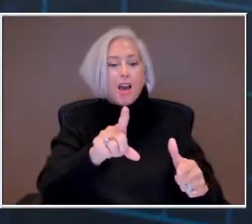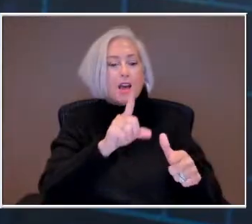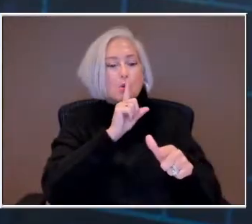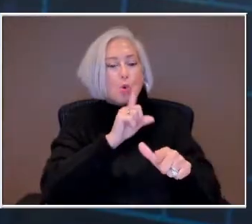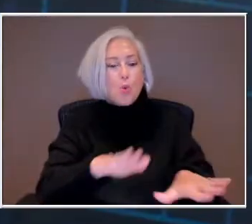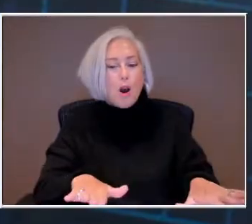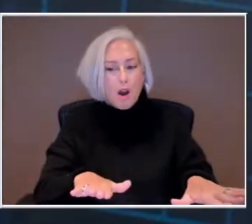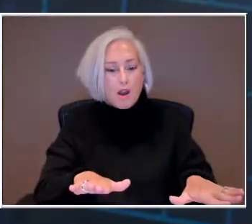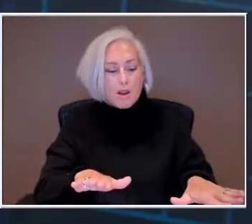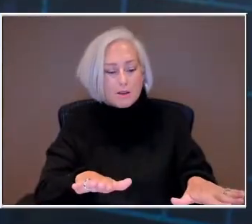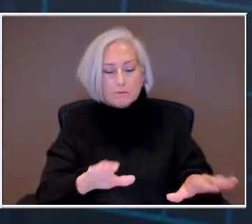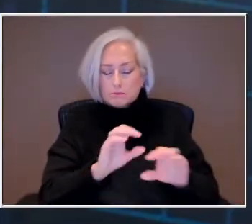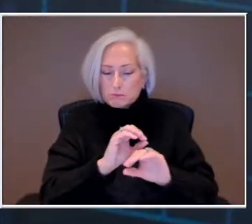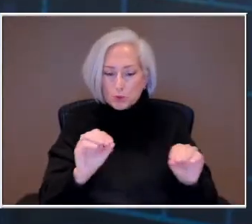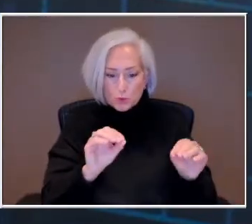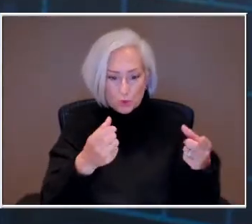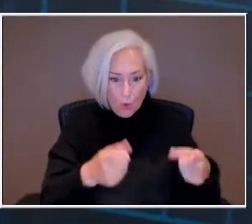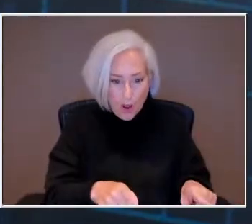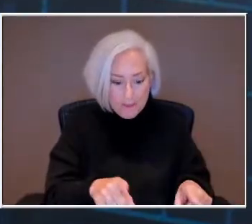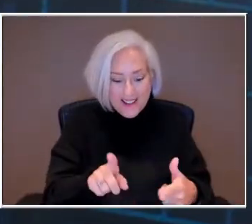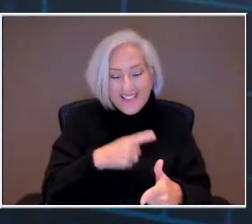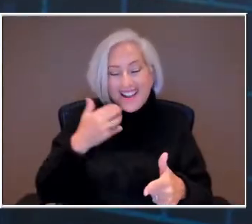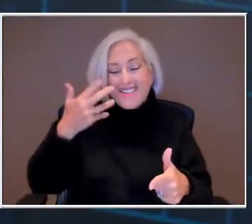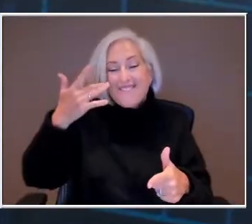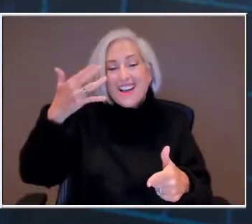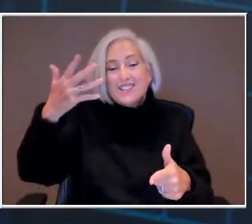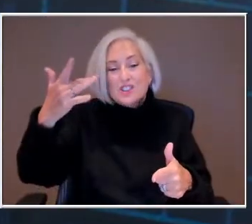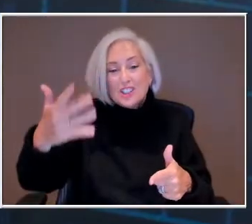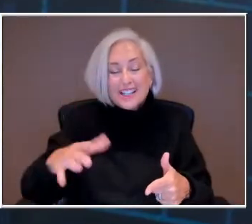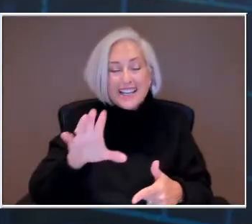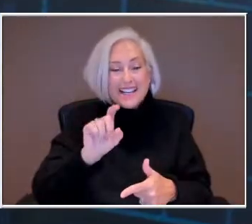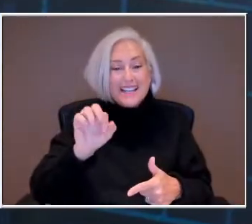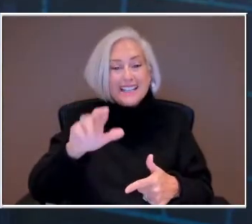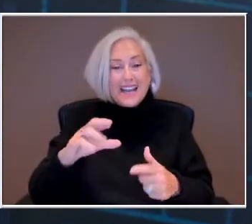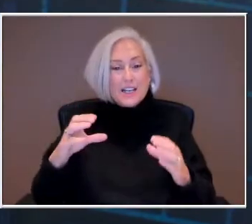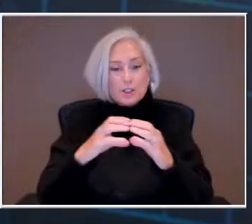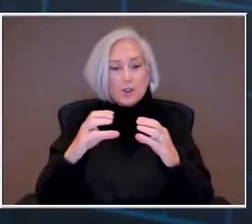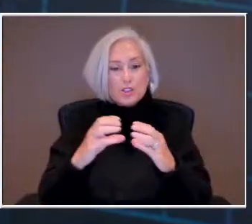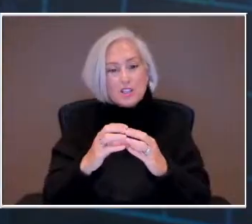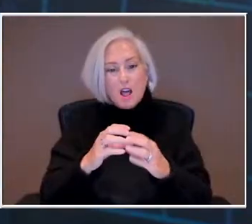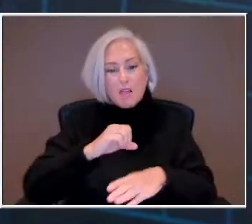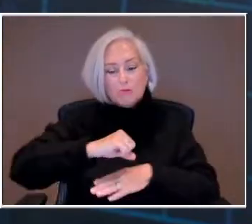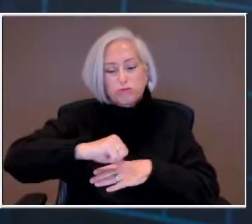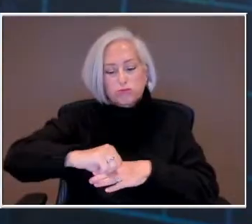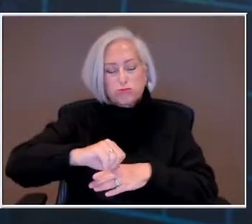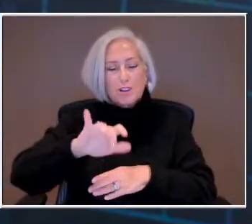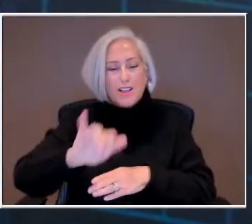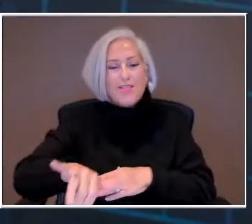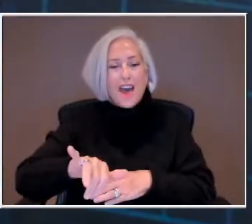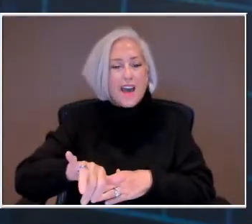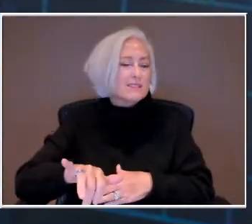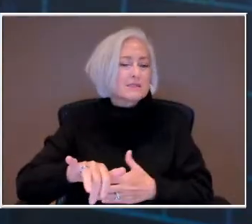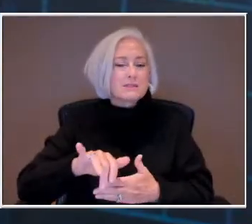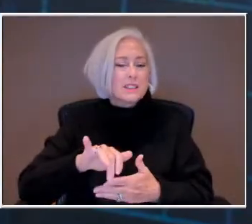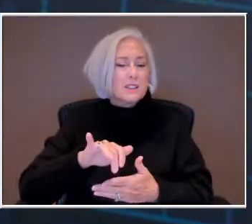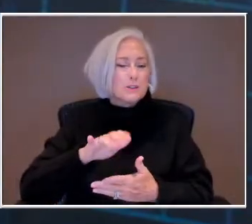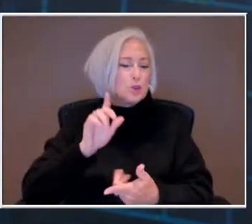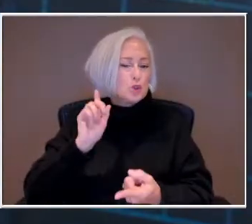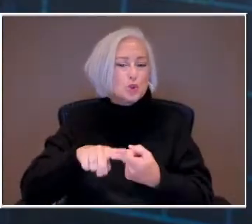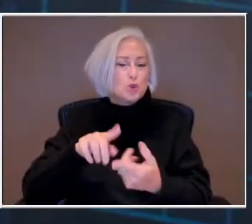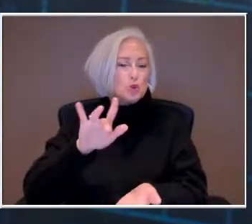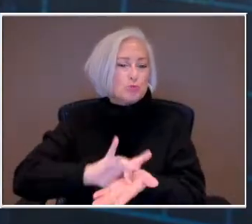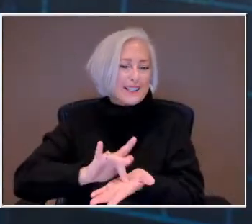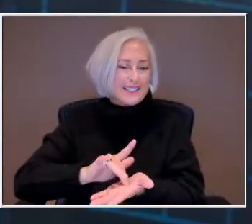unfortunately, eventually some of the cancer cells, they acquire resistance against the drugs we use, and that's when we start seeing some of these new lesions start to